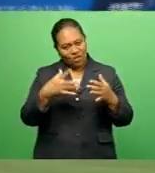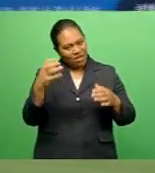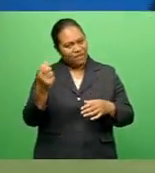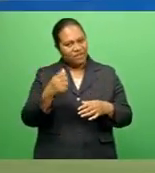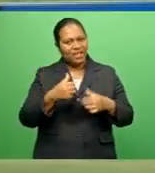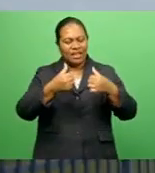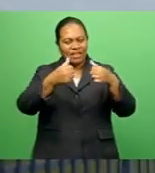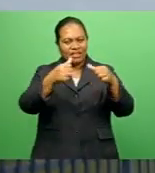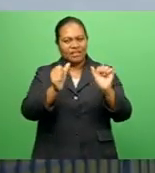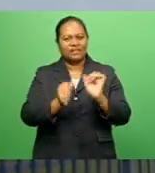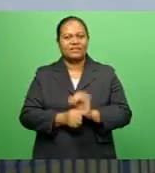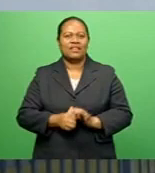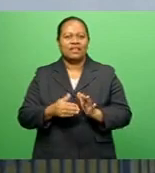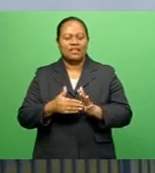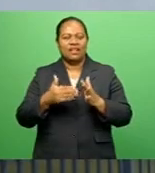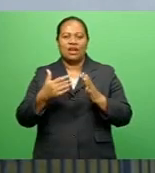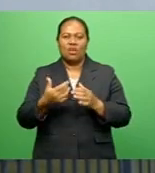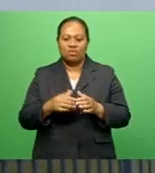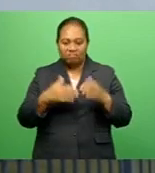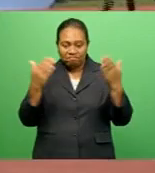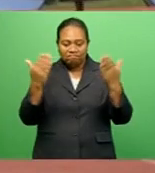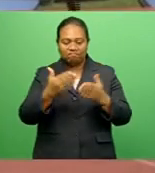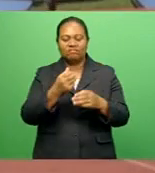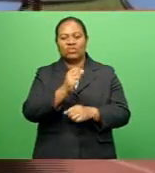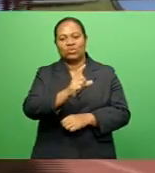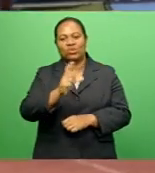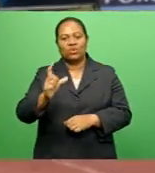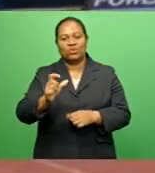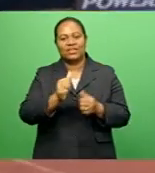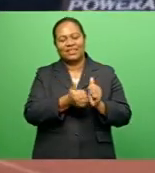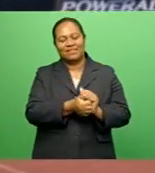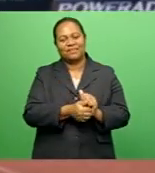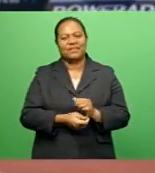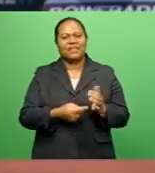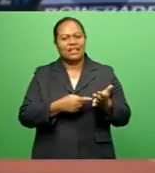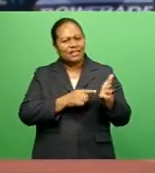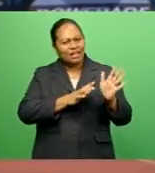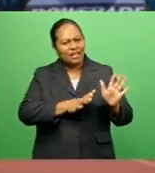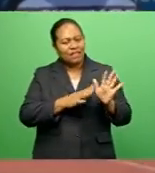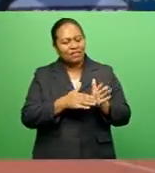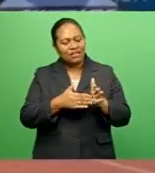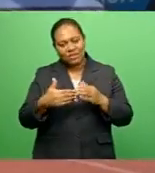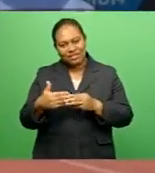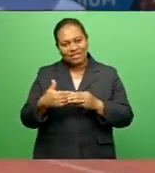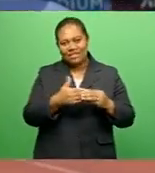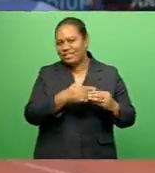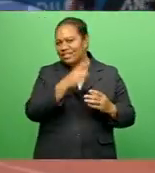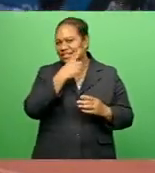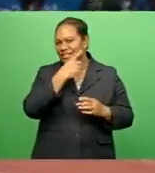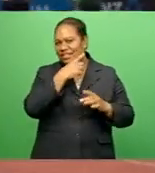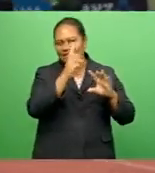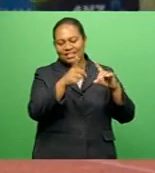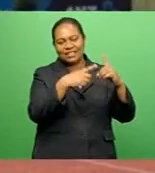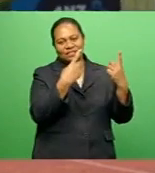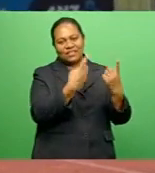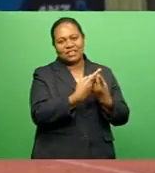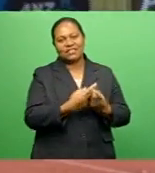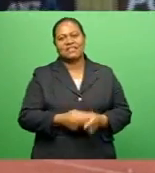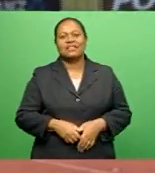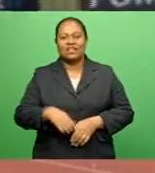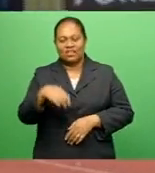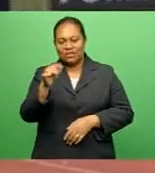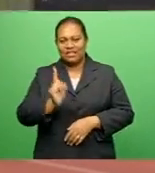on the agenda is the Coca-Cola Games. Tailevu North College is currently leading the girls division after day 1 of